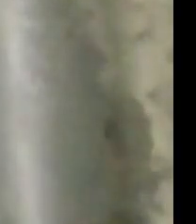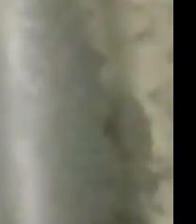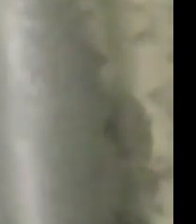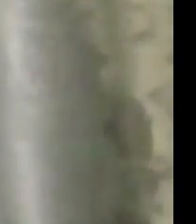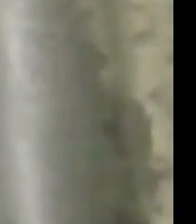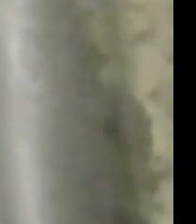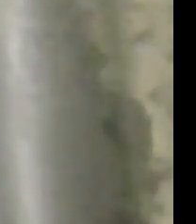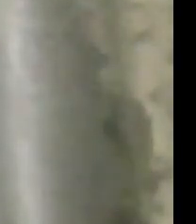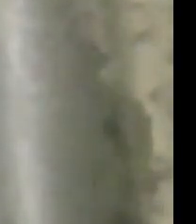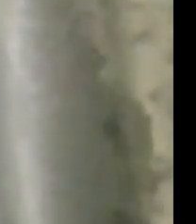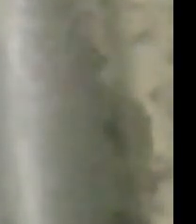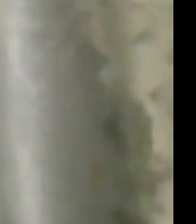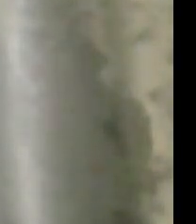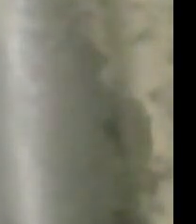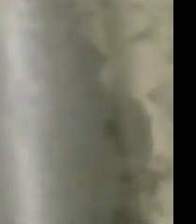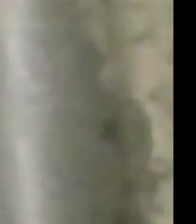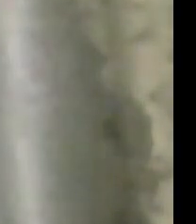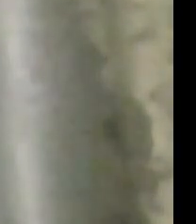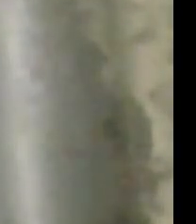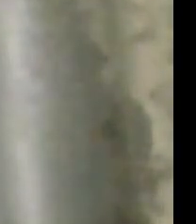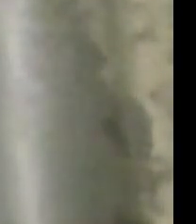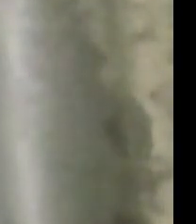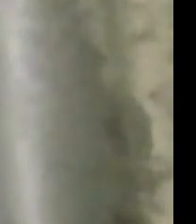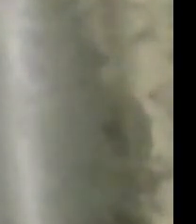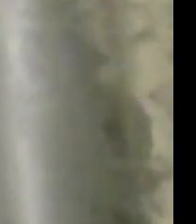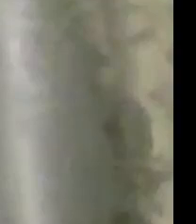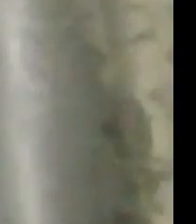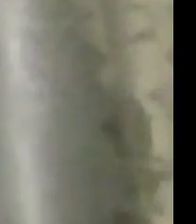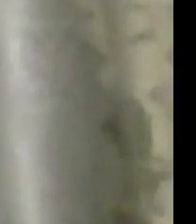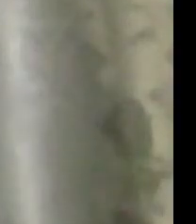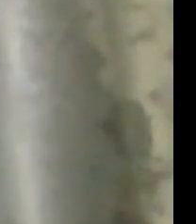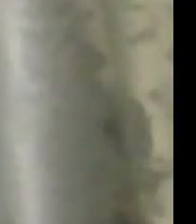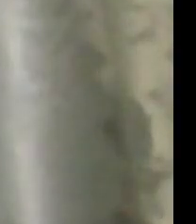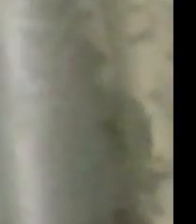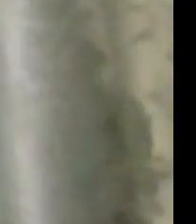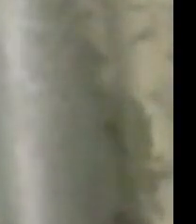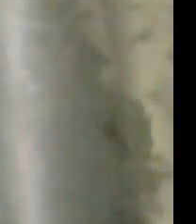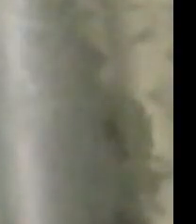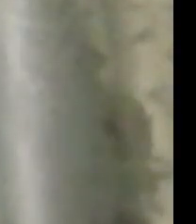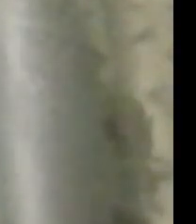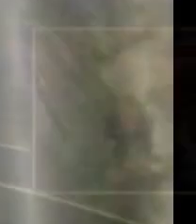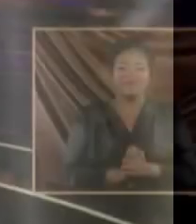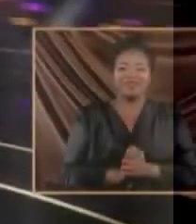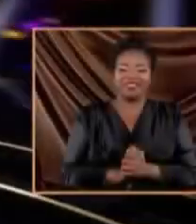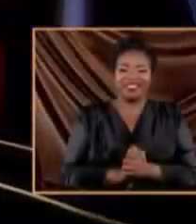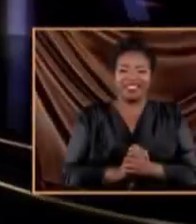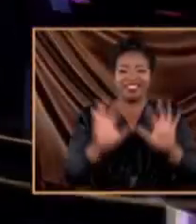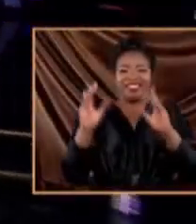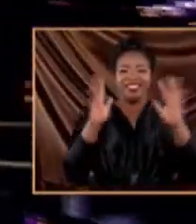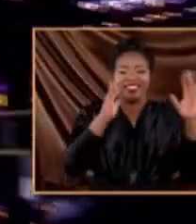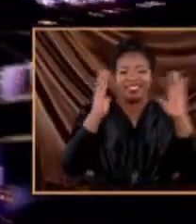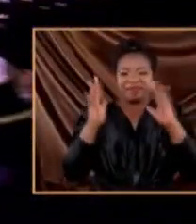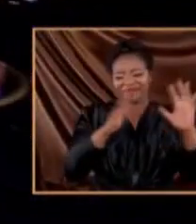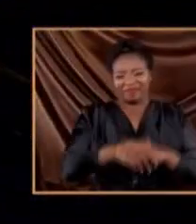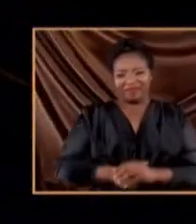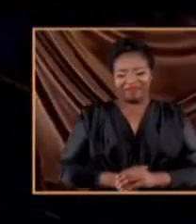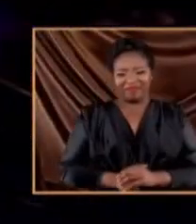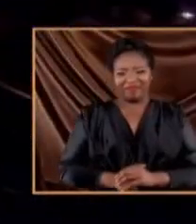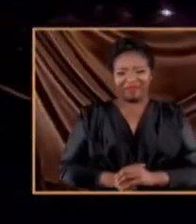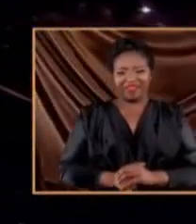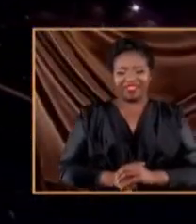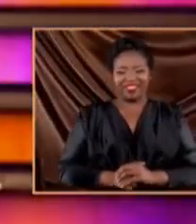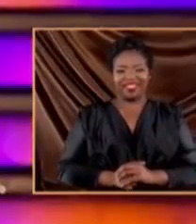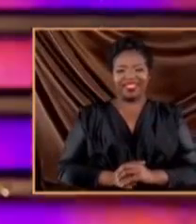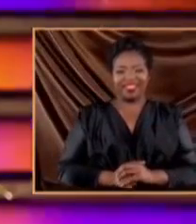can delve into, including pageants, sports, and many other opportunities that this country is providing for young people as well as women in